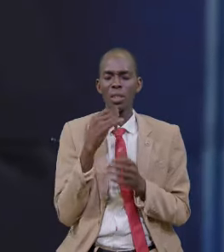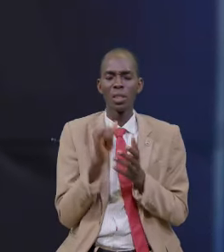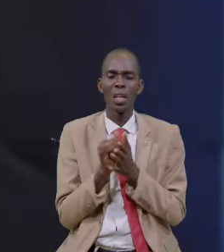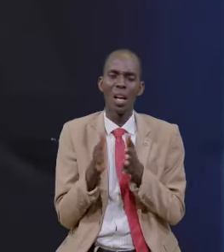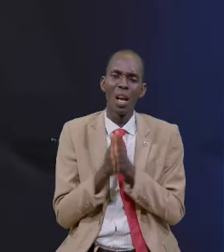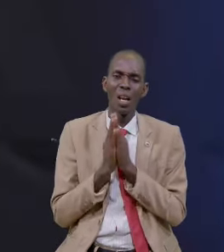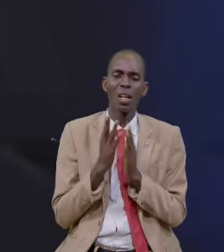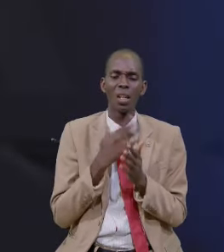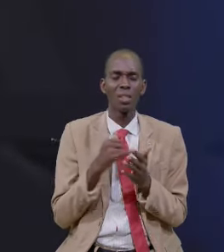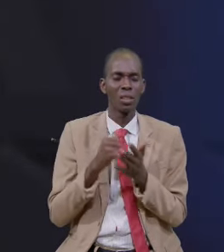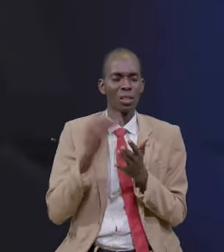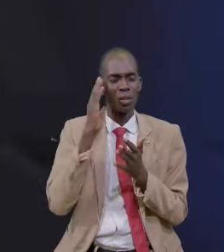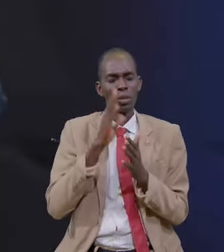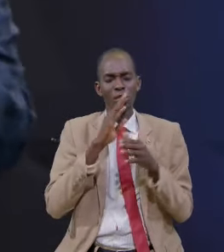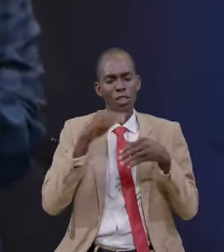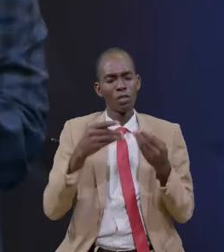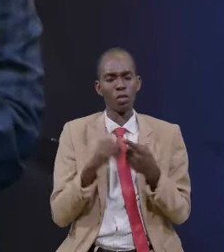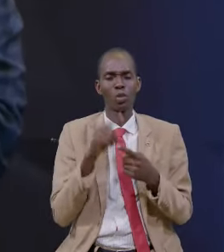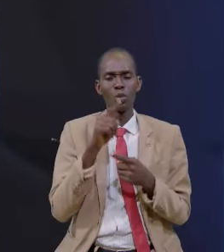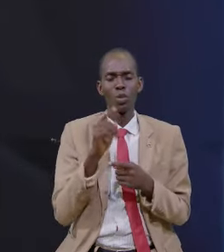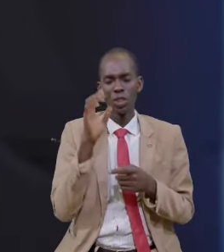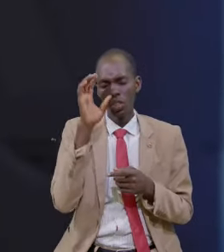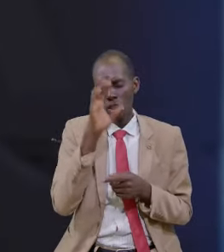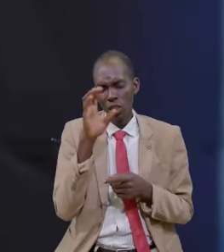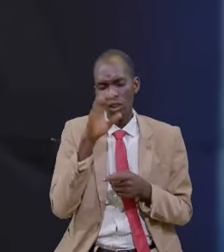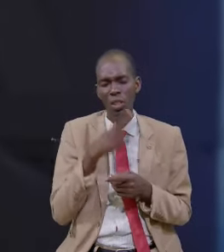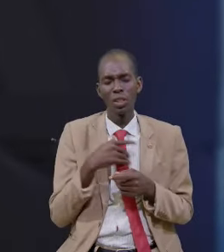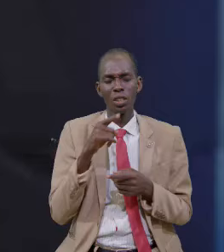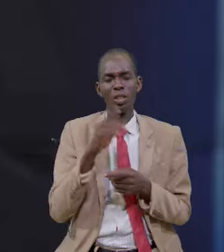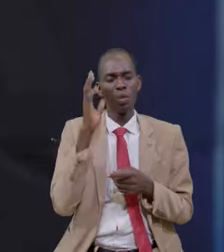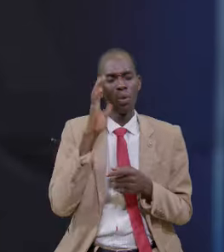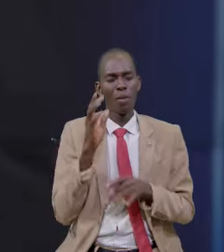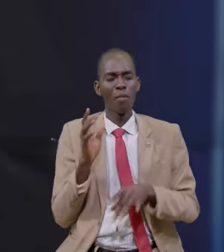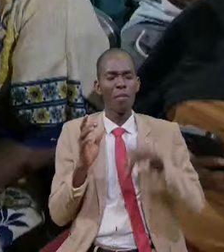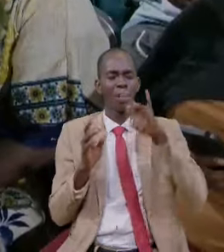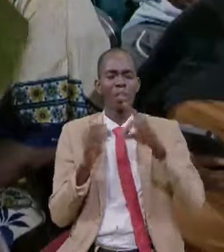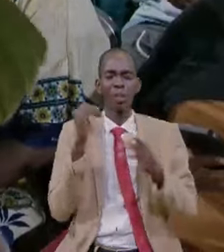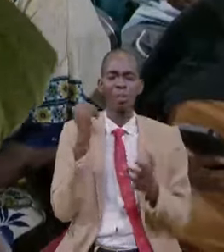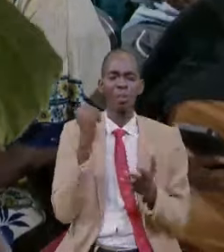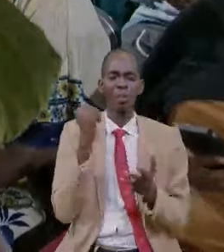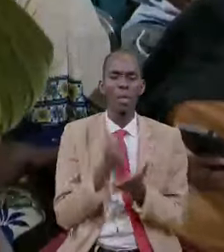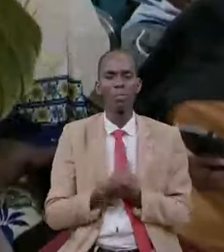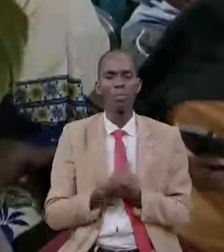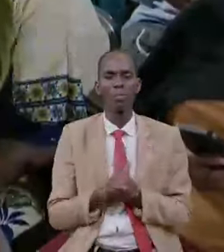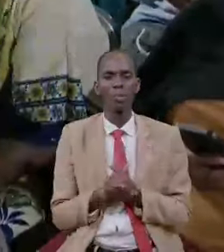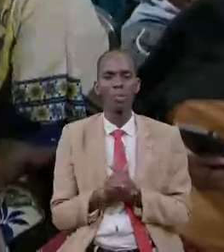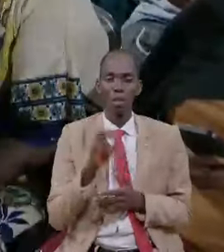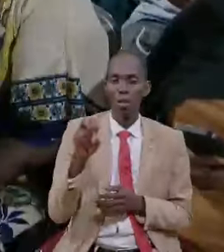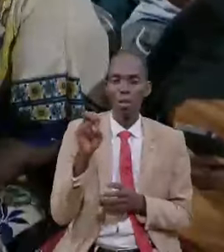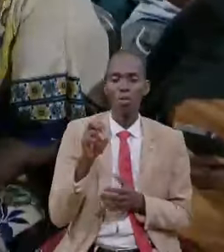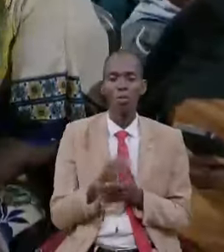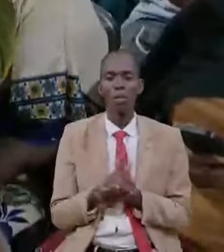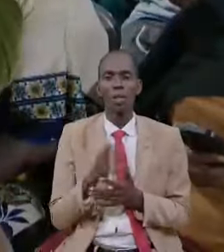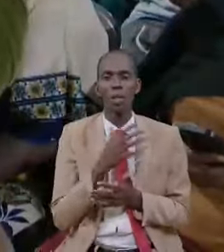you. Amen. Seek and ye shall find. Amen. Knock